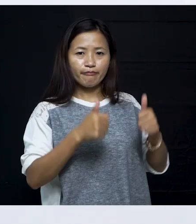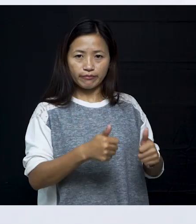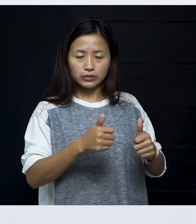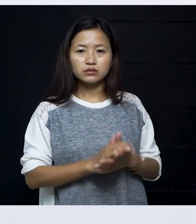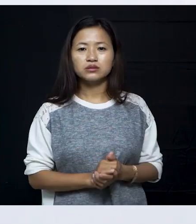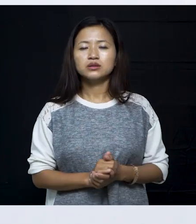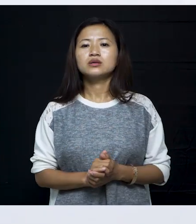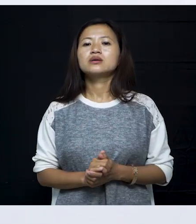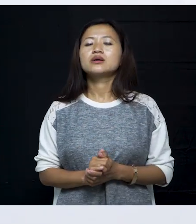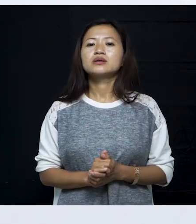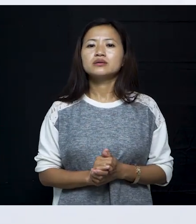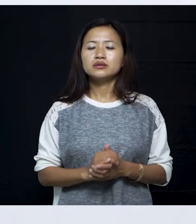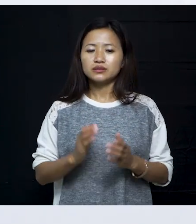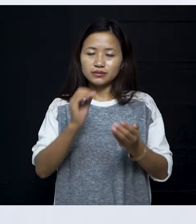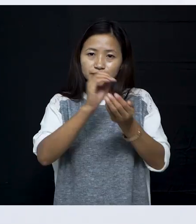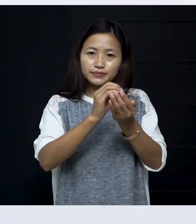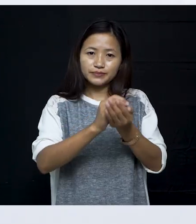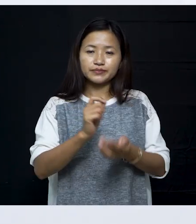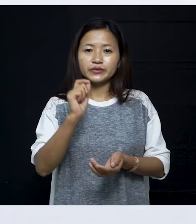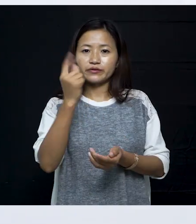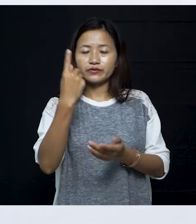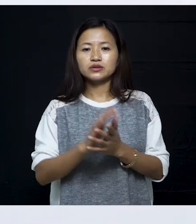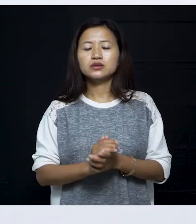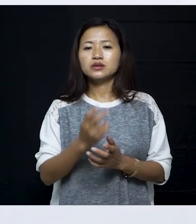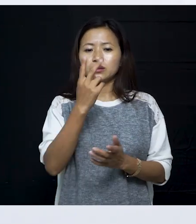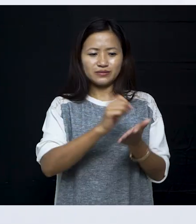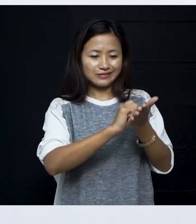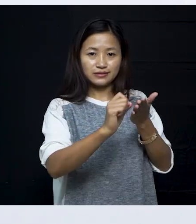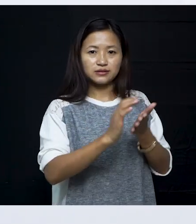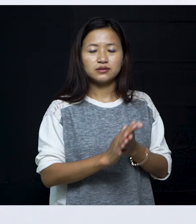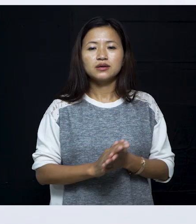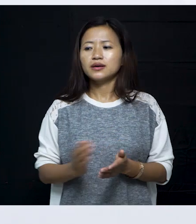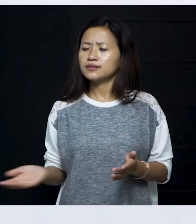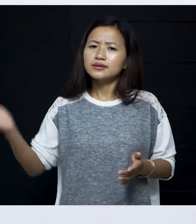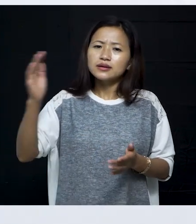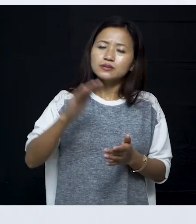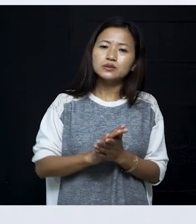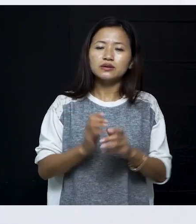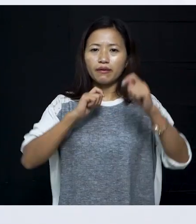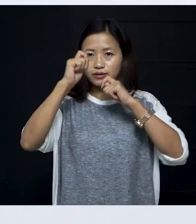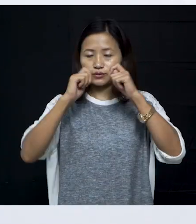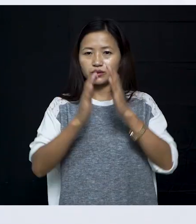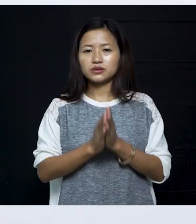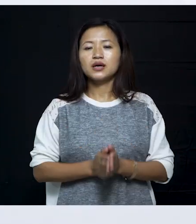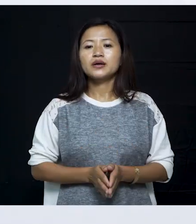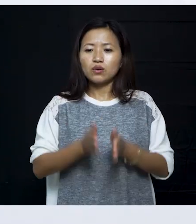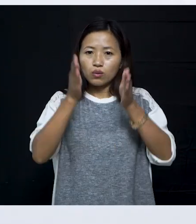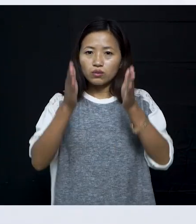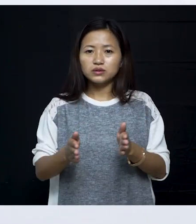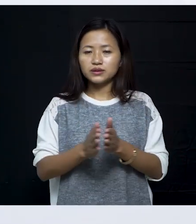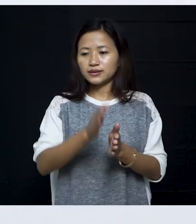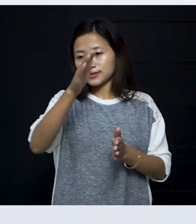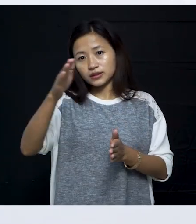purpose of a poster is kept here first, or written here first. Then comes the expression. So this is the order, the sequence.